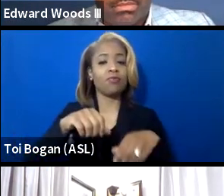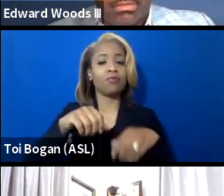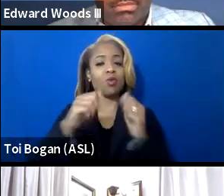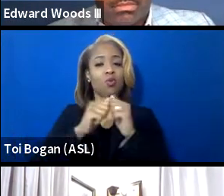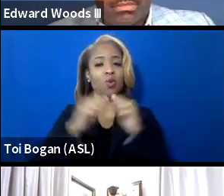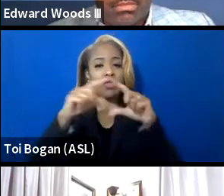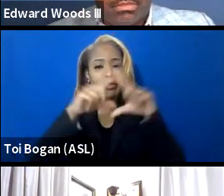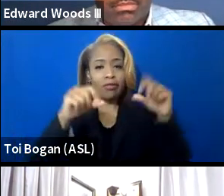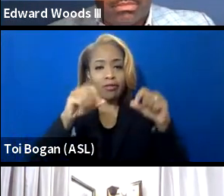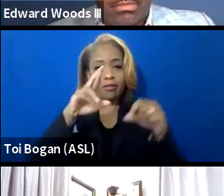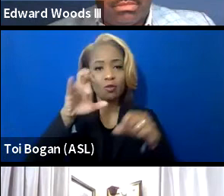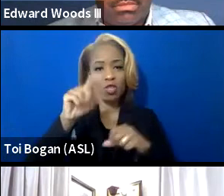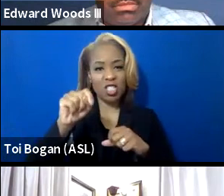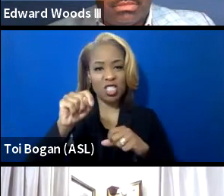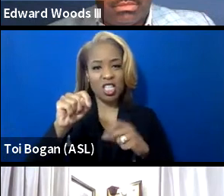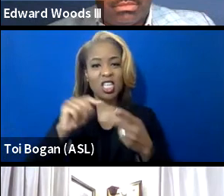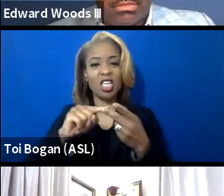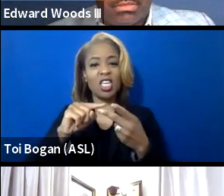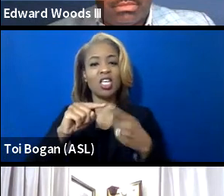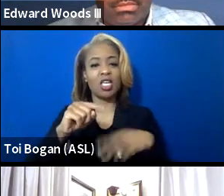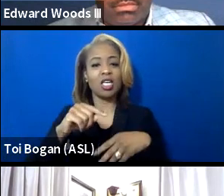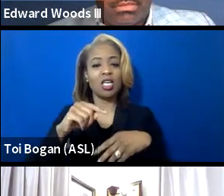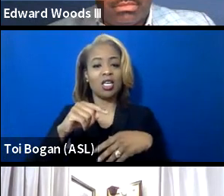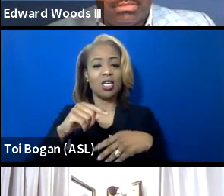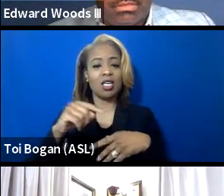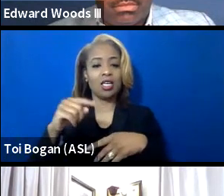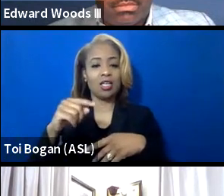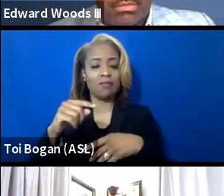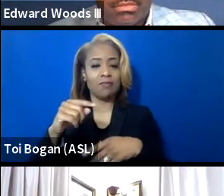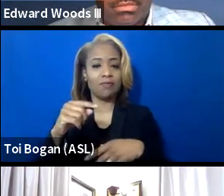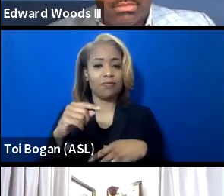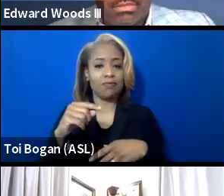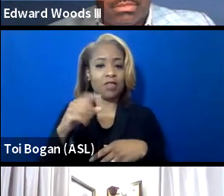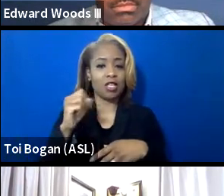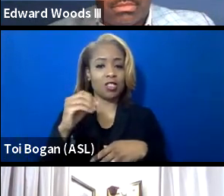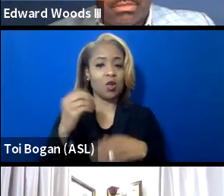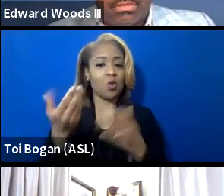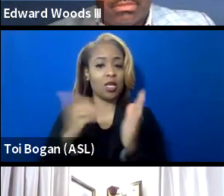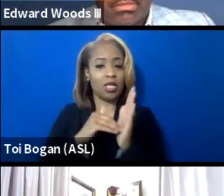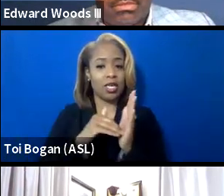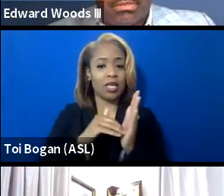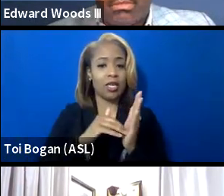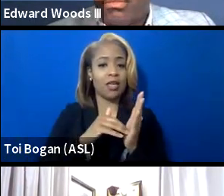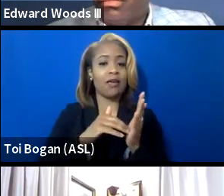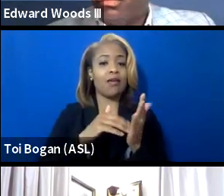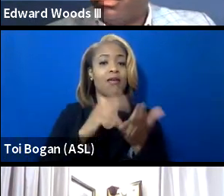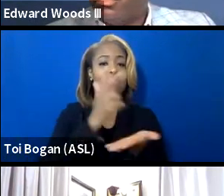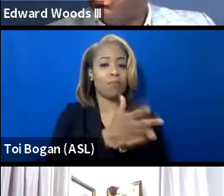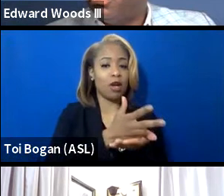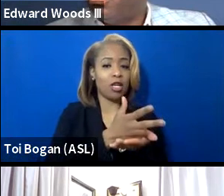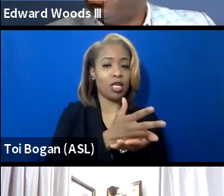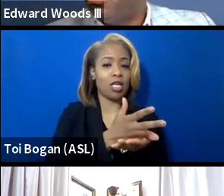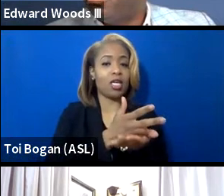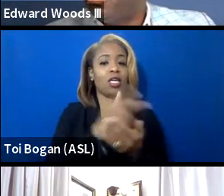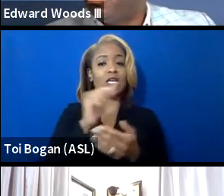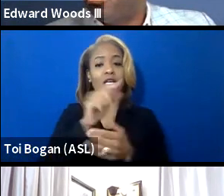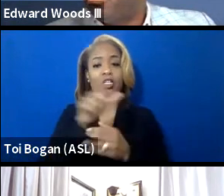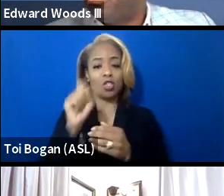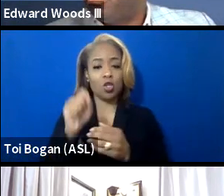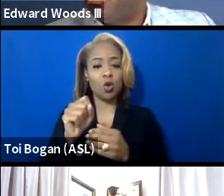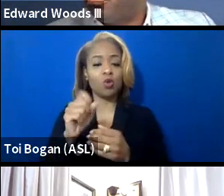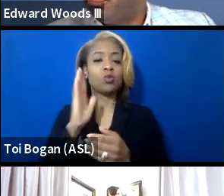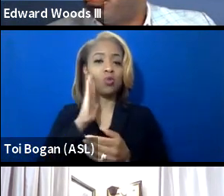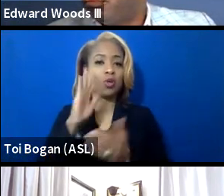and reimbursement for a rental vehicle. So, and again, parking and tolls will be reimbursed, but no reimbursement for